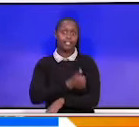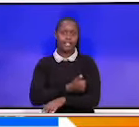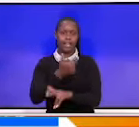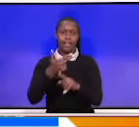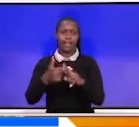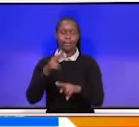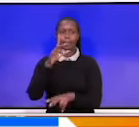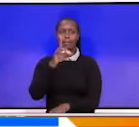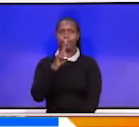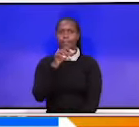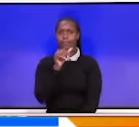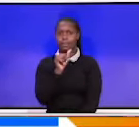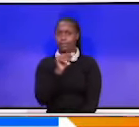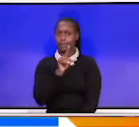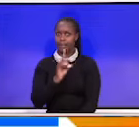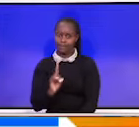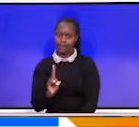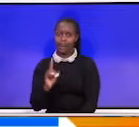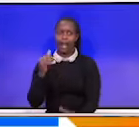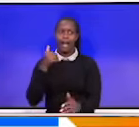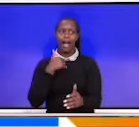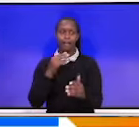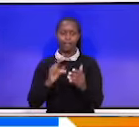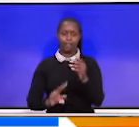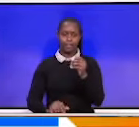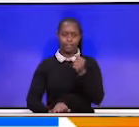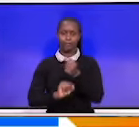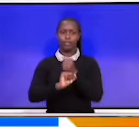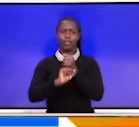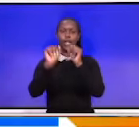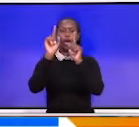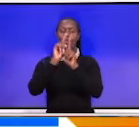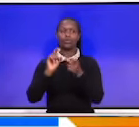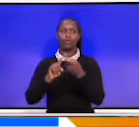has seconded, and they have paid fully,